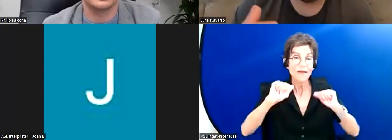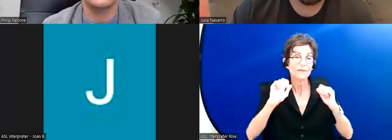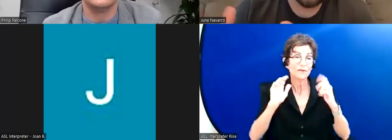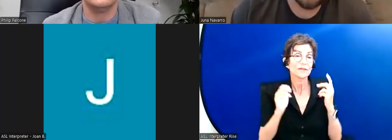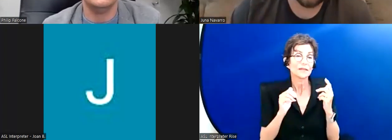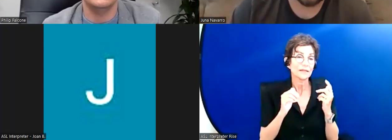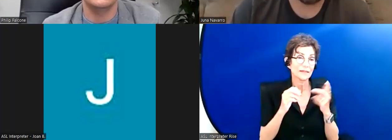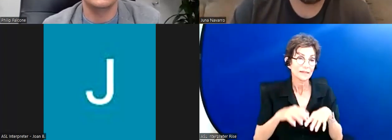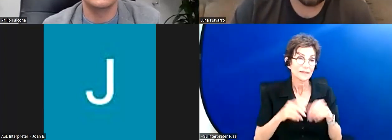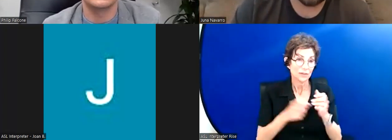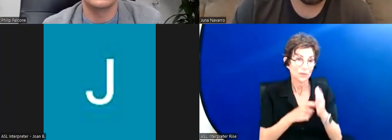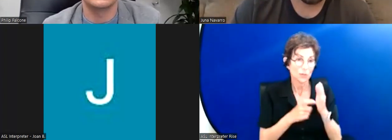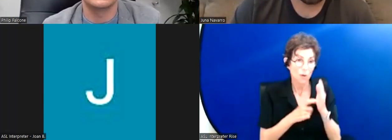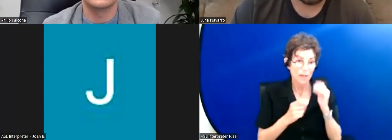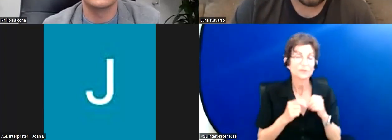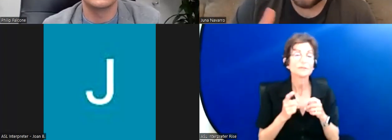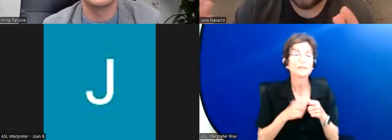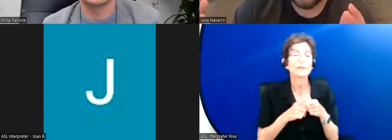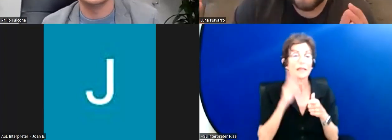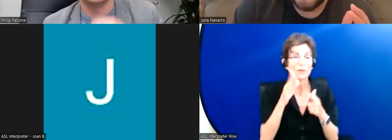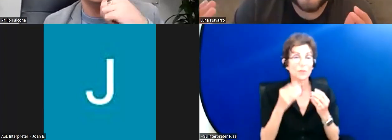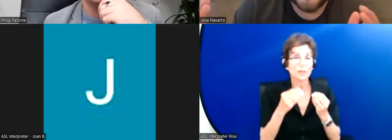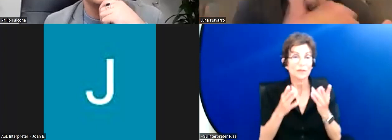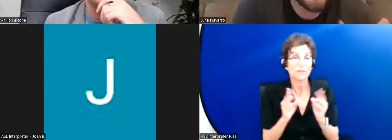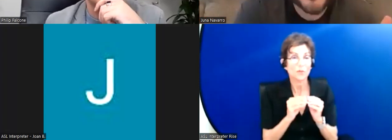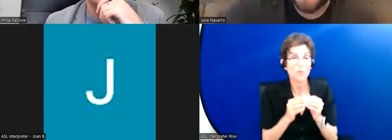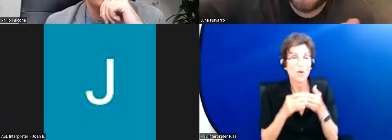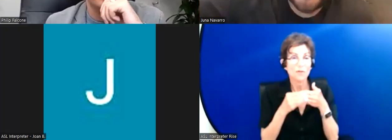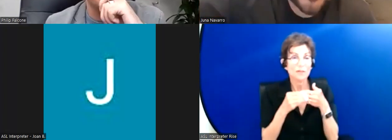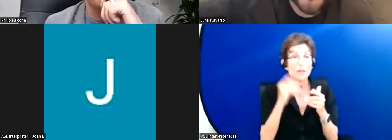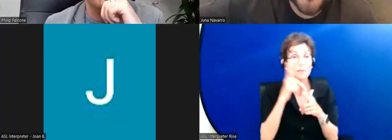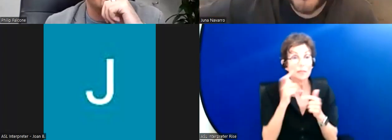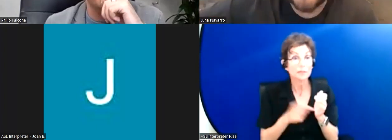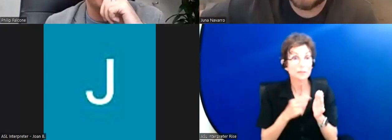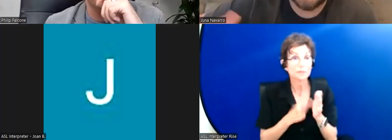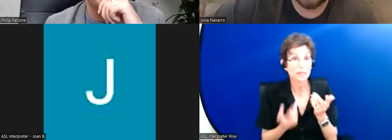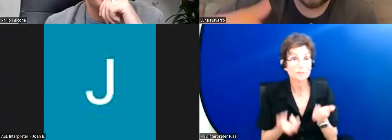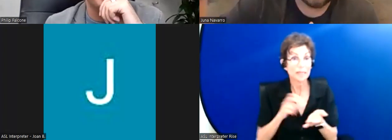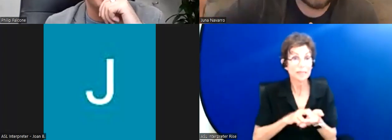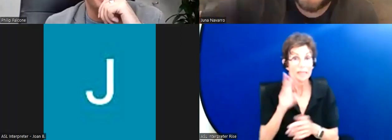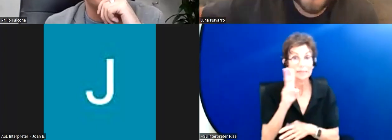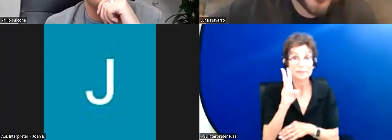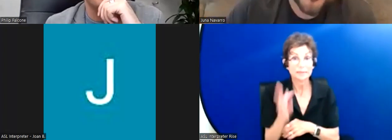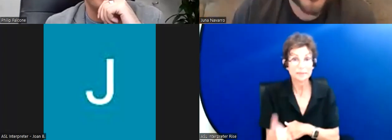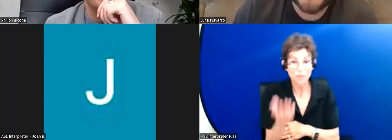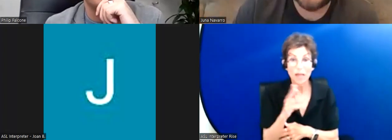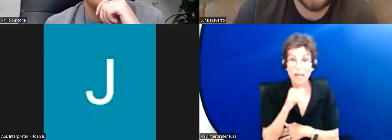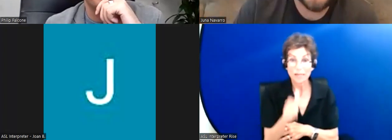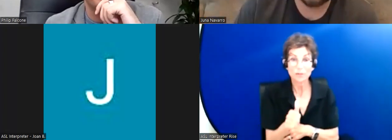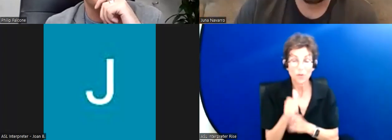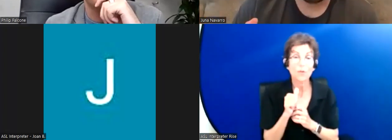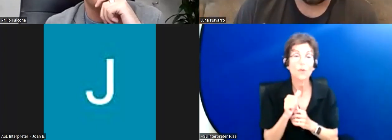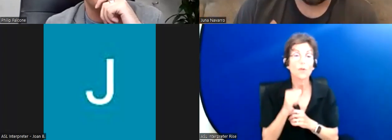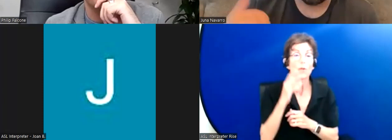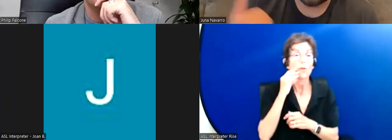you'll give yourself a little bit more mercy. Because sometimes I do get up at 6 in the morning and I don't go home till sundown continuously for 7 days